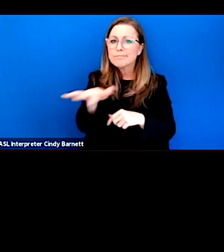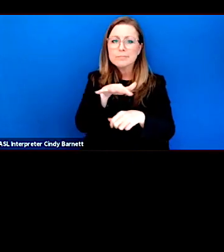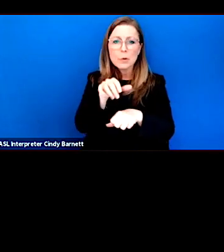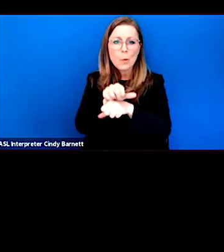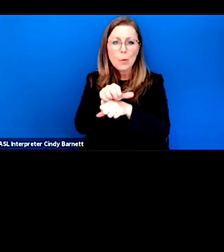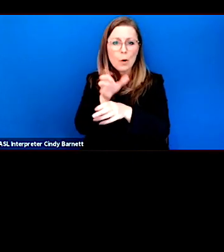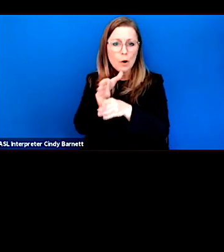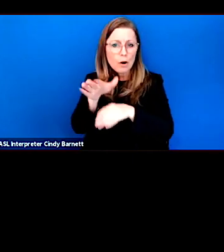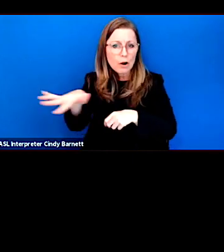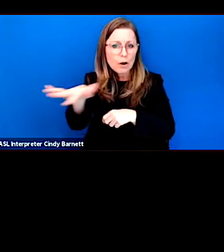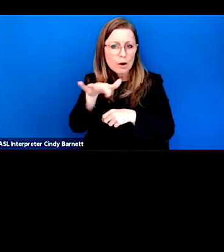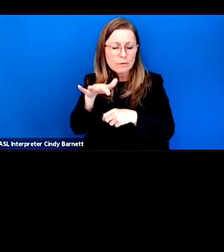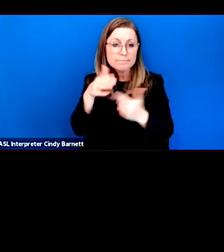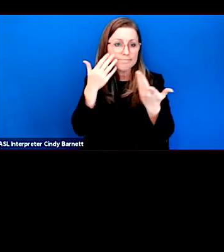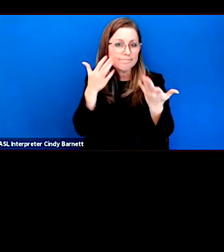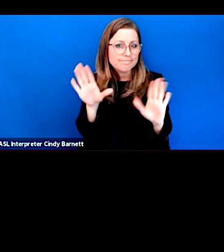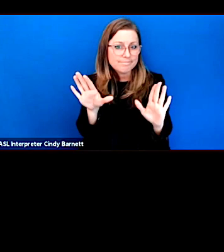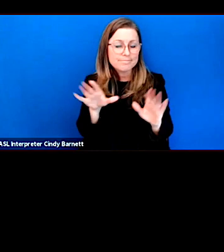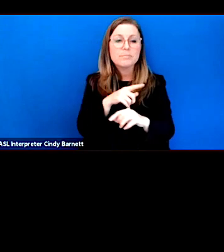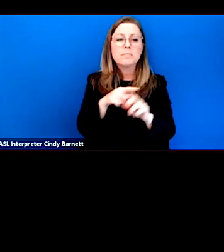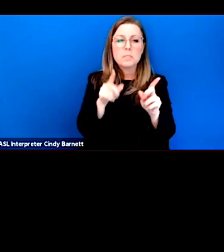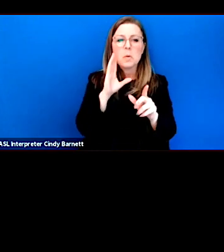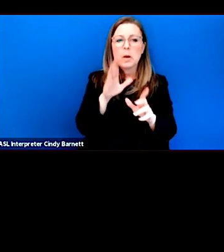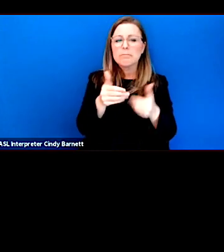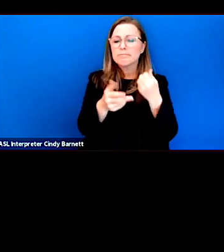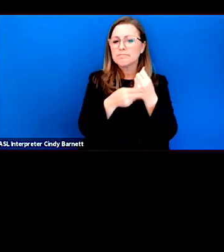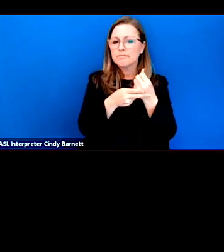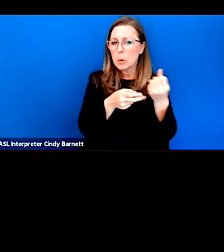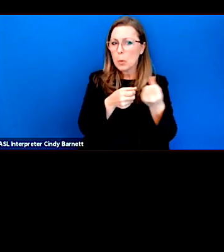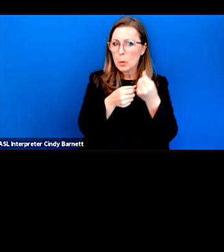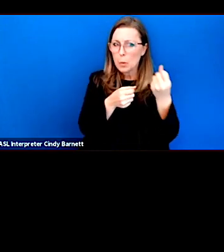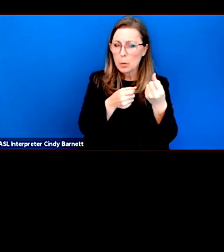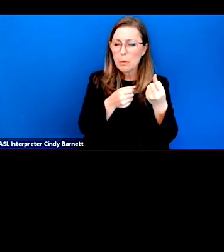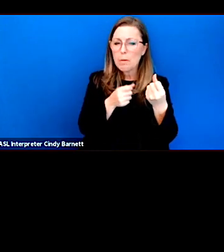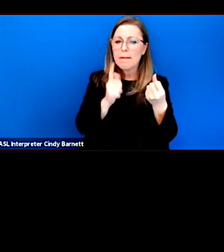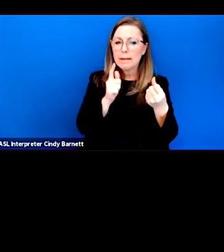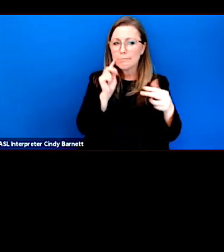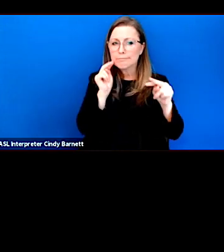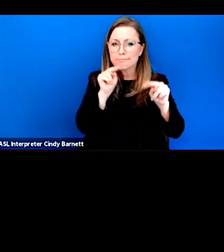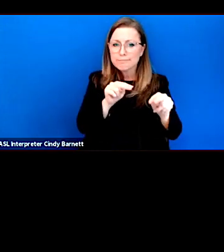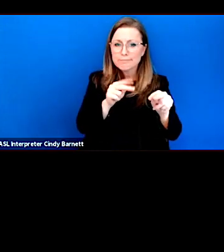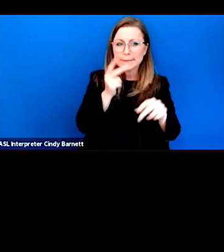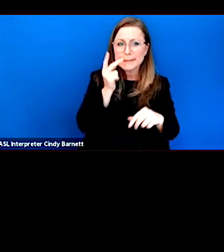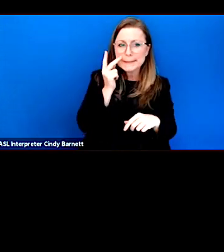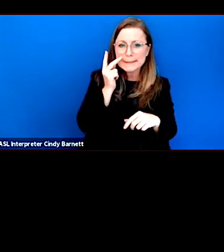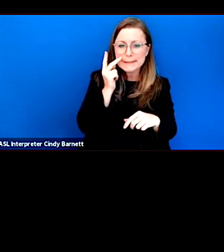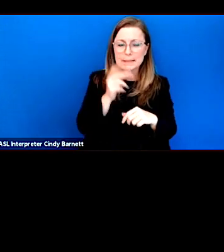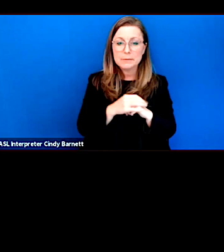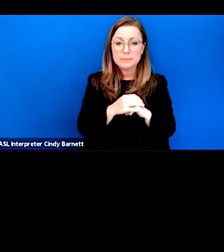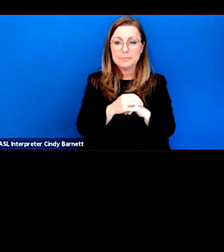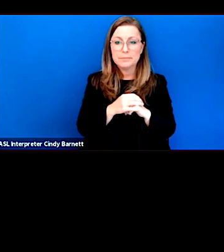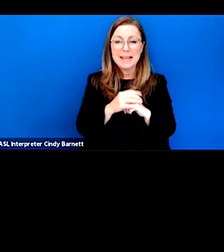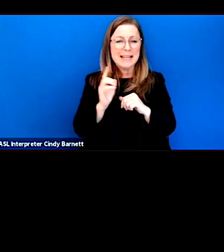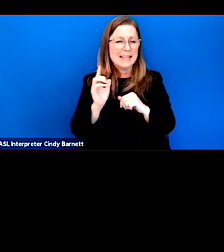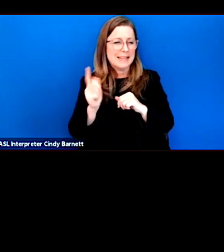see whether that's the case or not. We will talk about how to systematically sift through the literature later when we